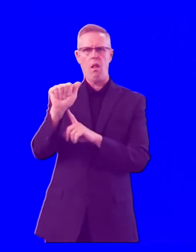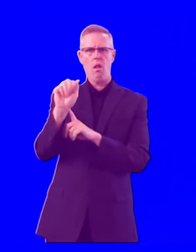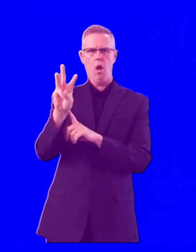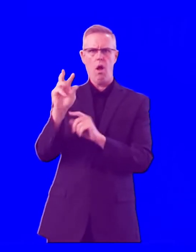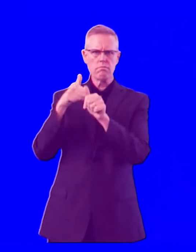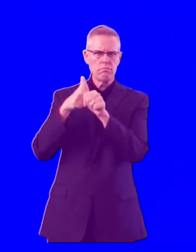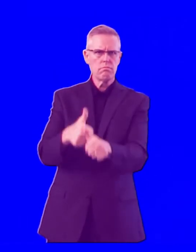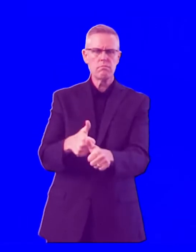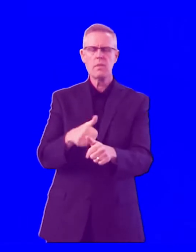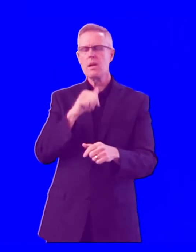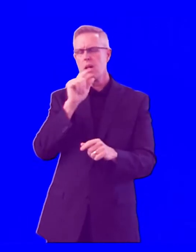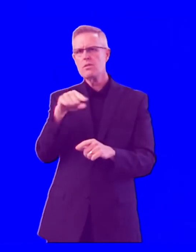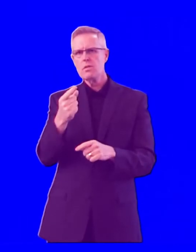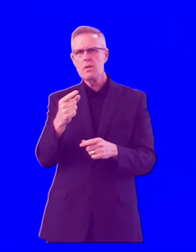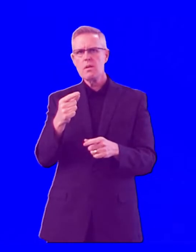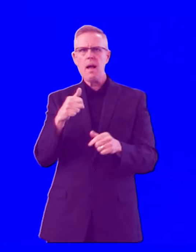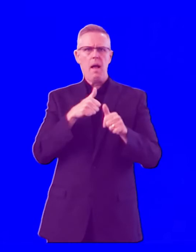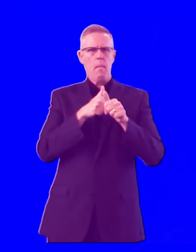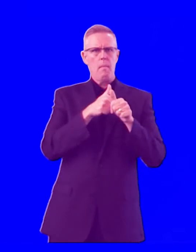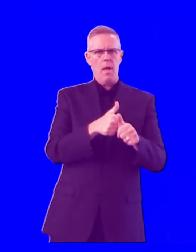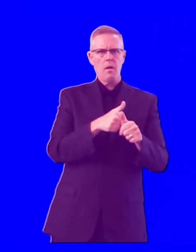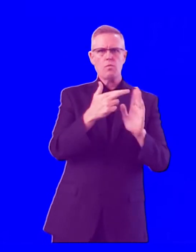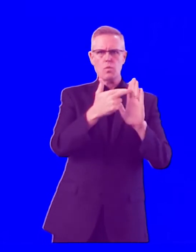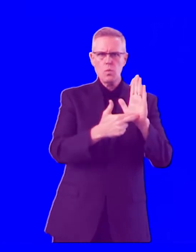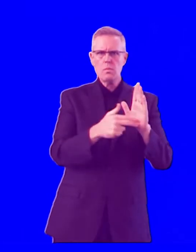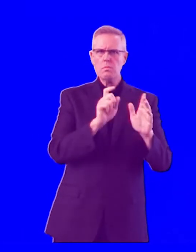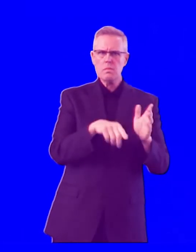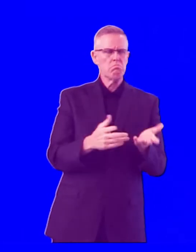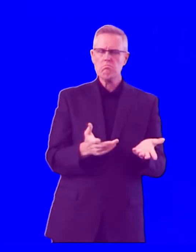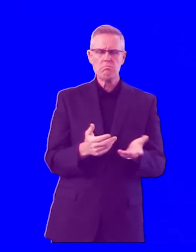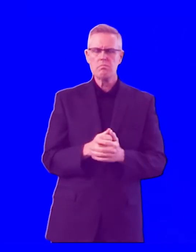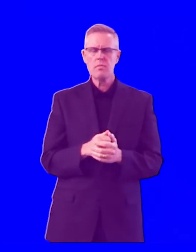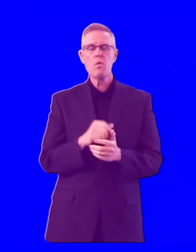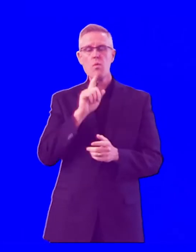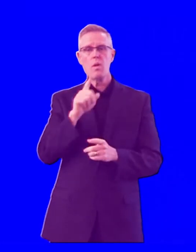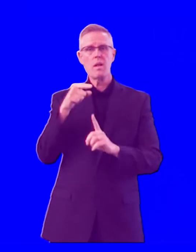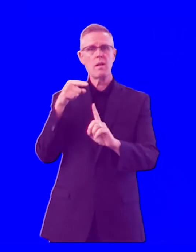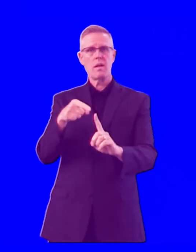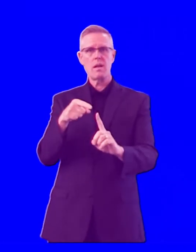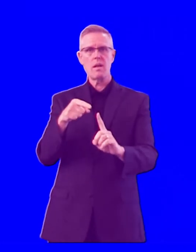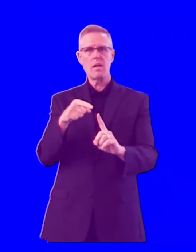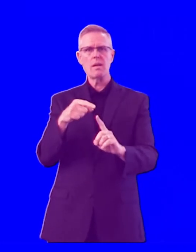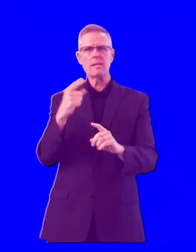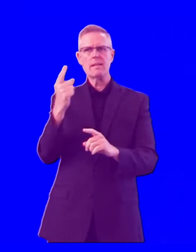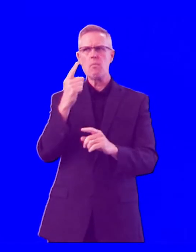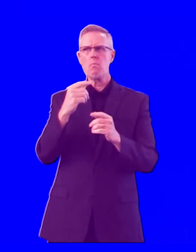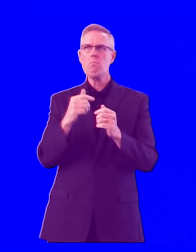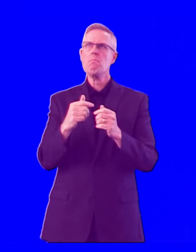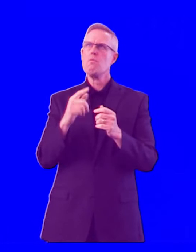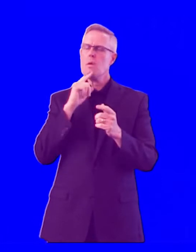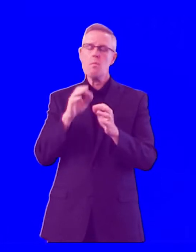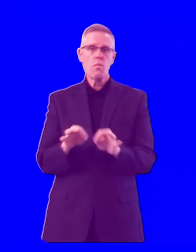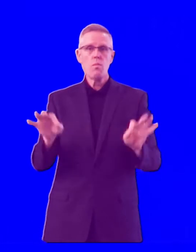law, and that it wasn't just about compliance, that it was really about something much more important